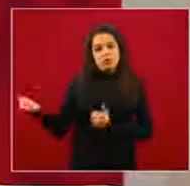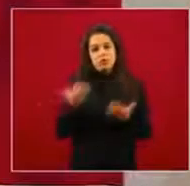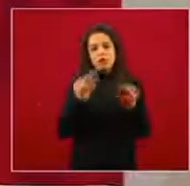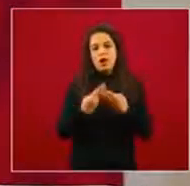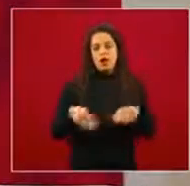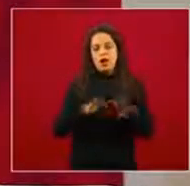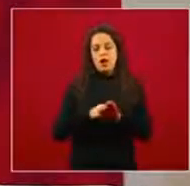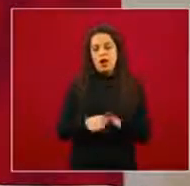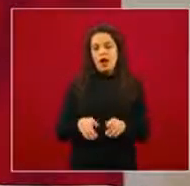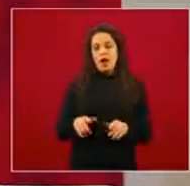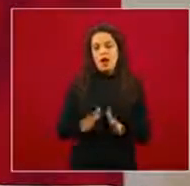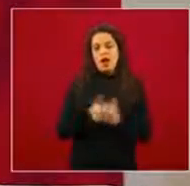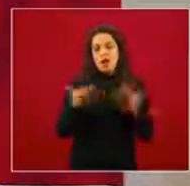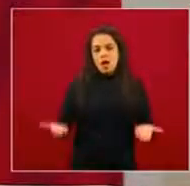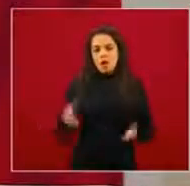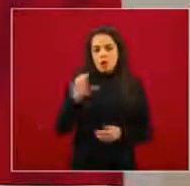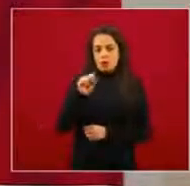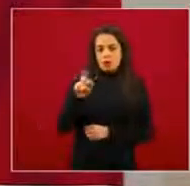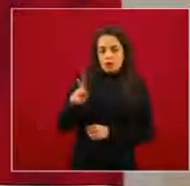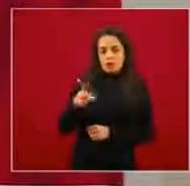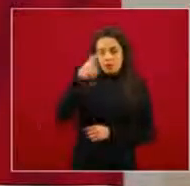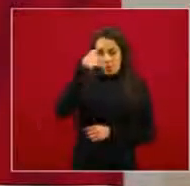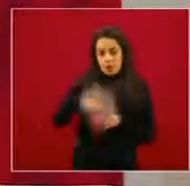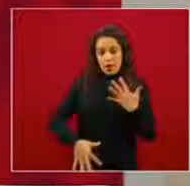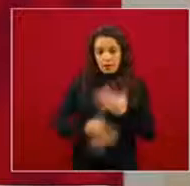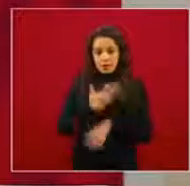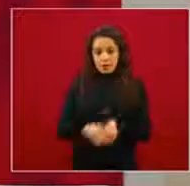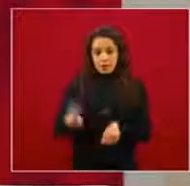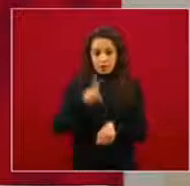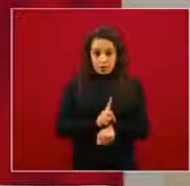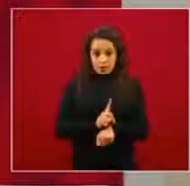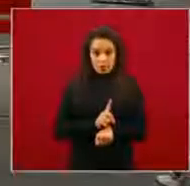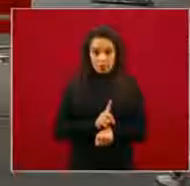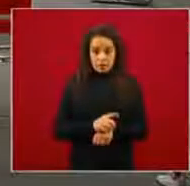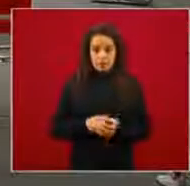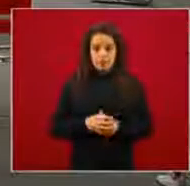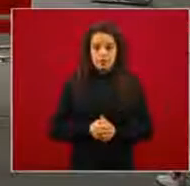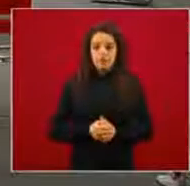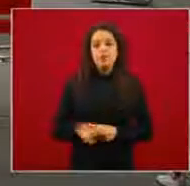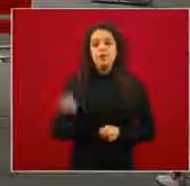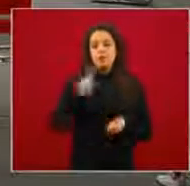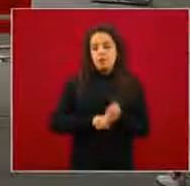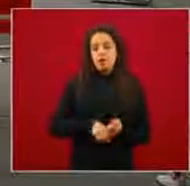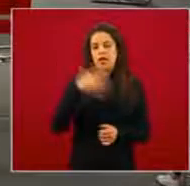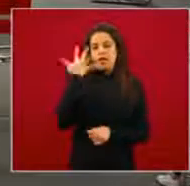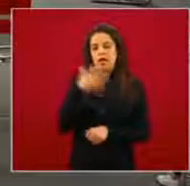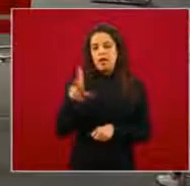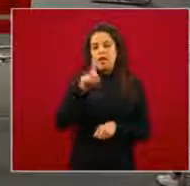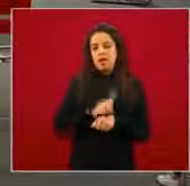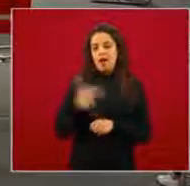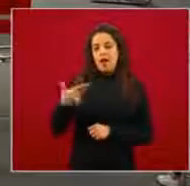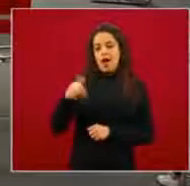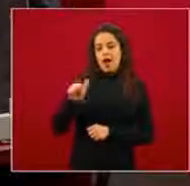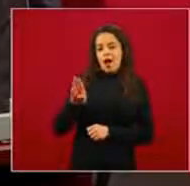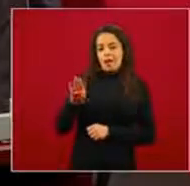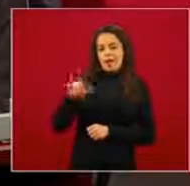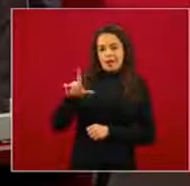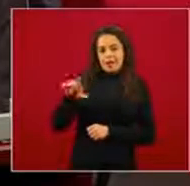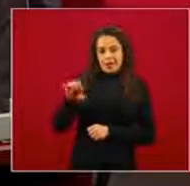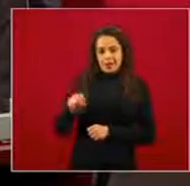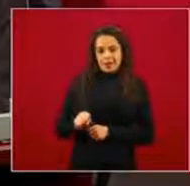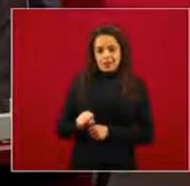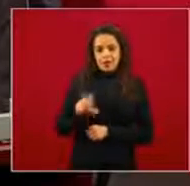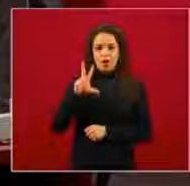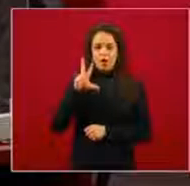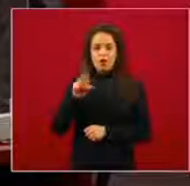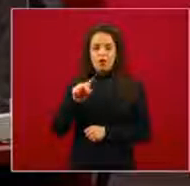ask children to take their books home so they can have these 10 business days with a